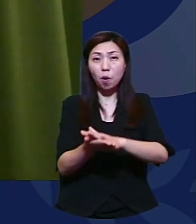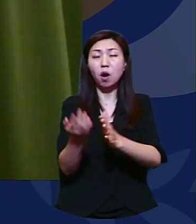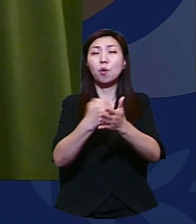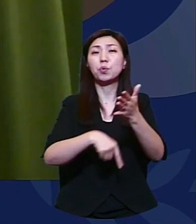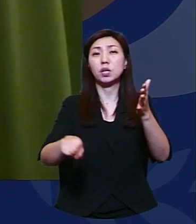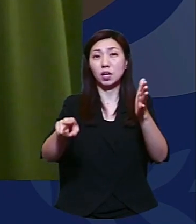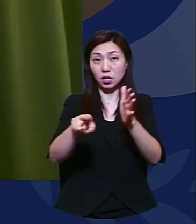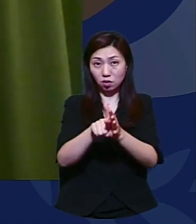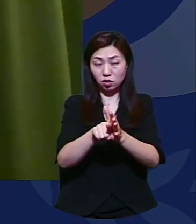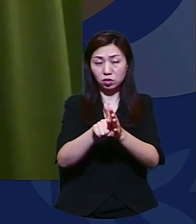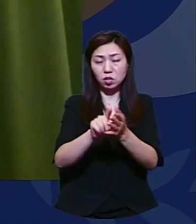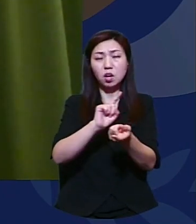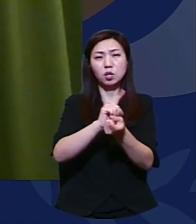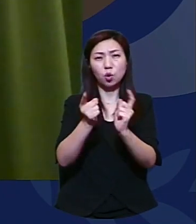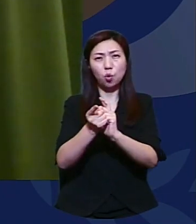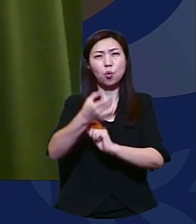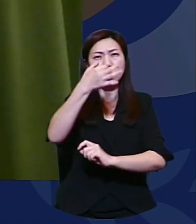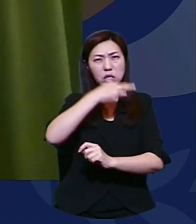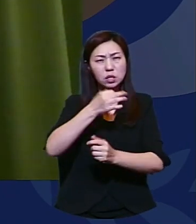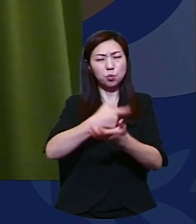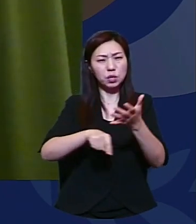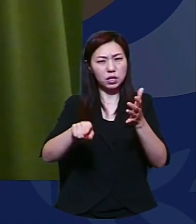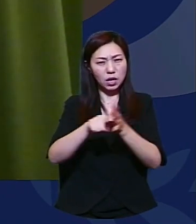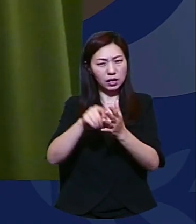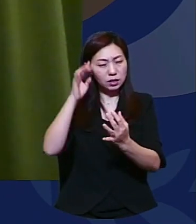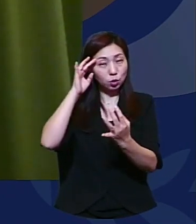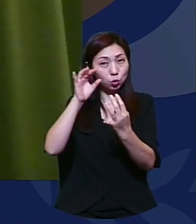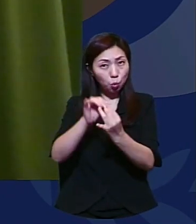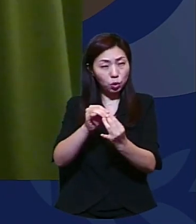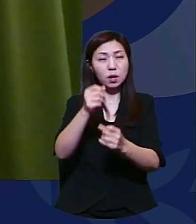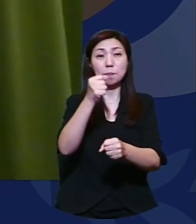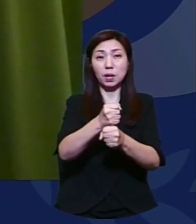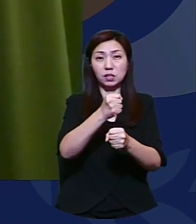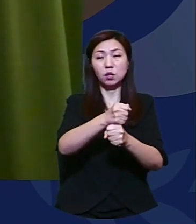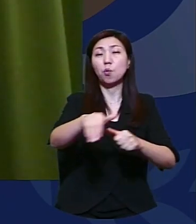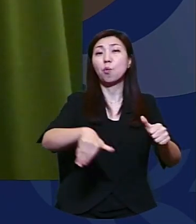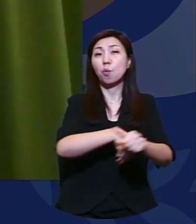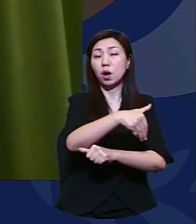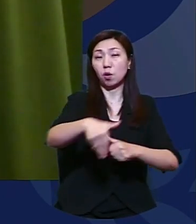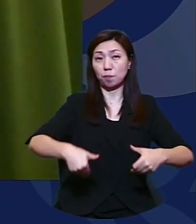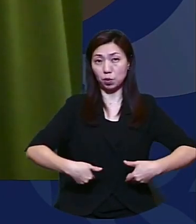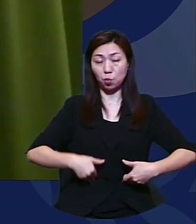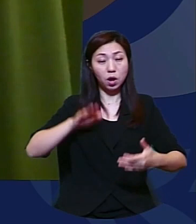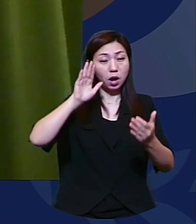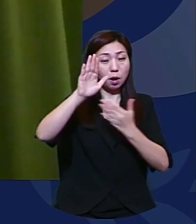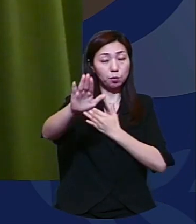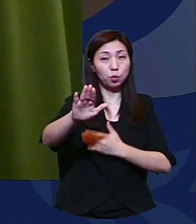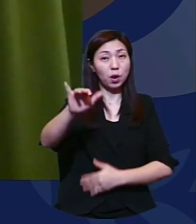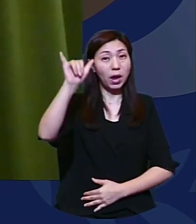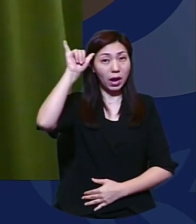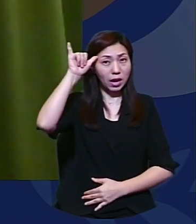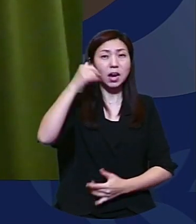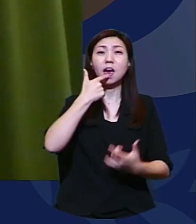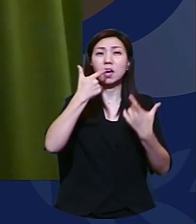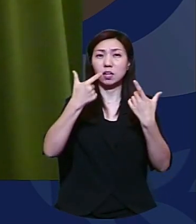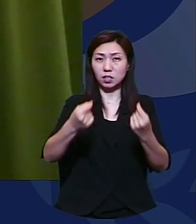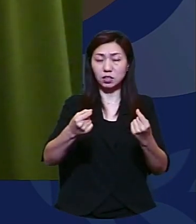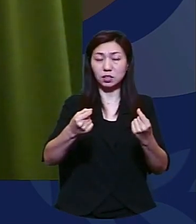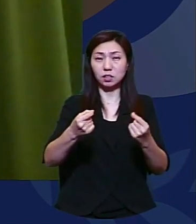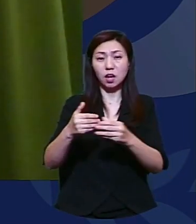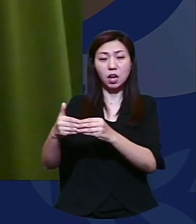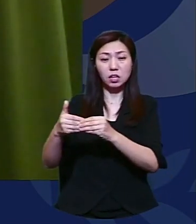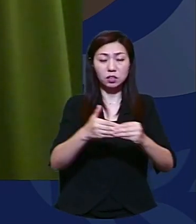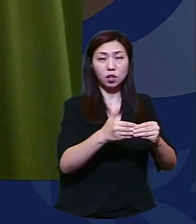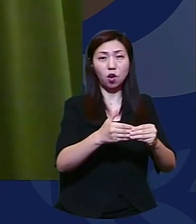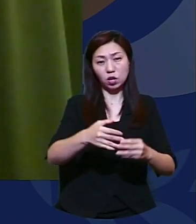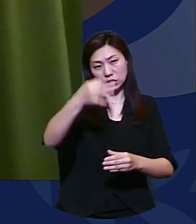moving forward. Certainly, as an agency, we have a long history of driving digital inclusion, particularly for the most underserved communities coming